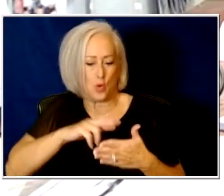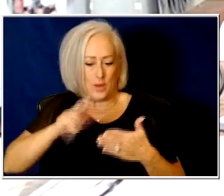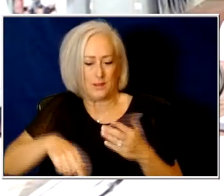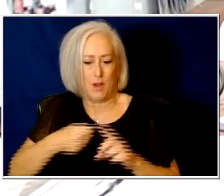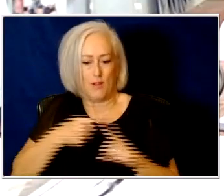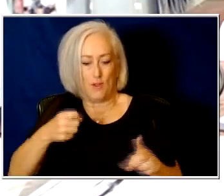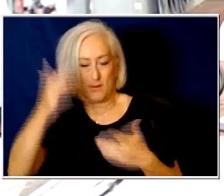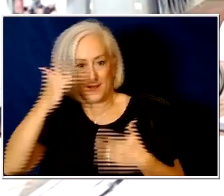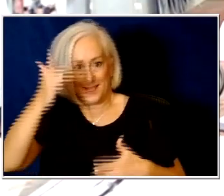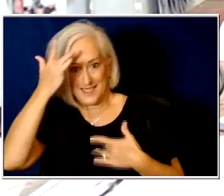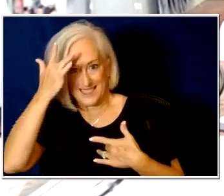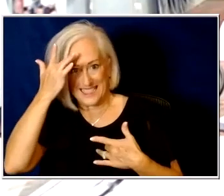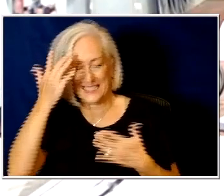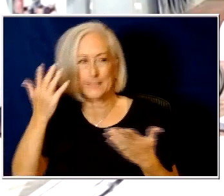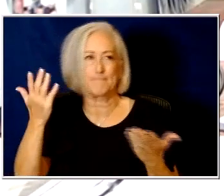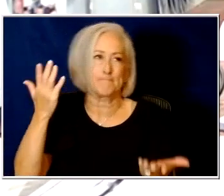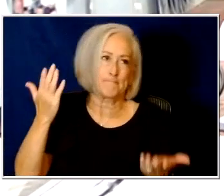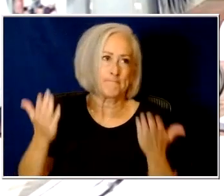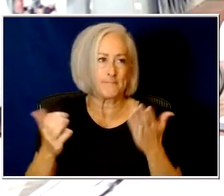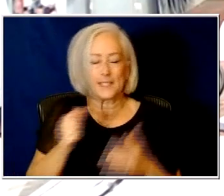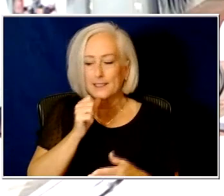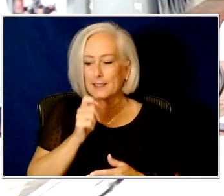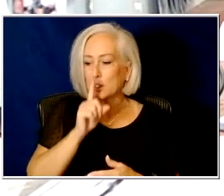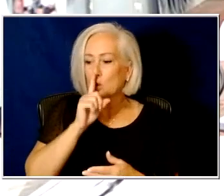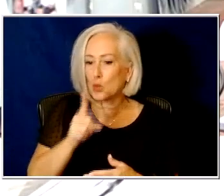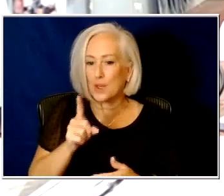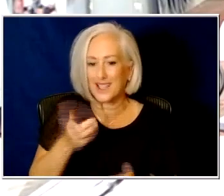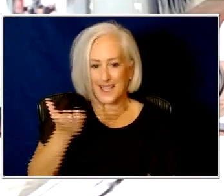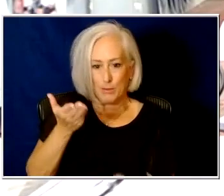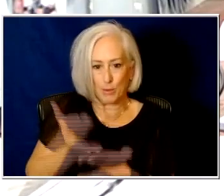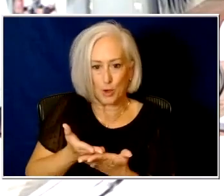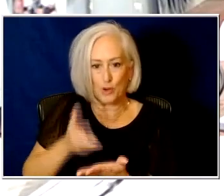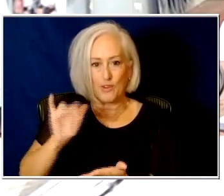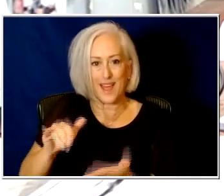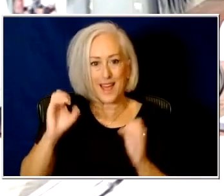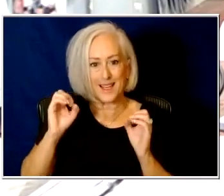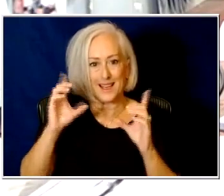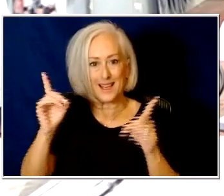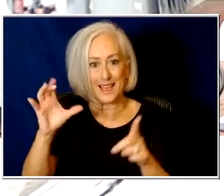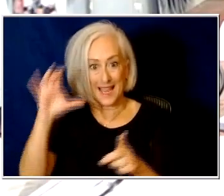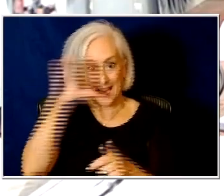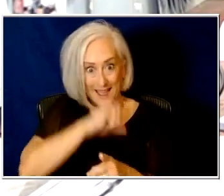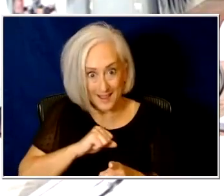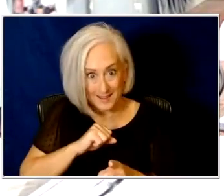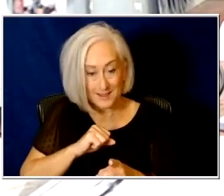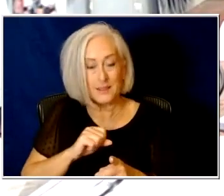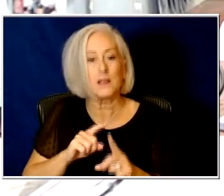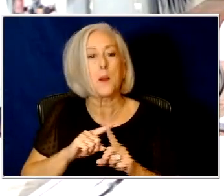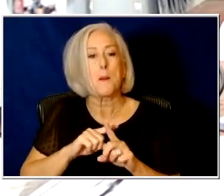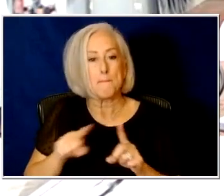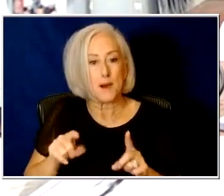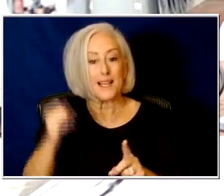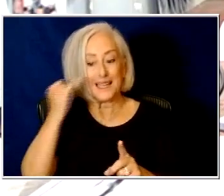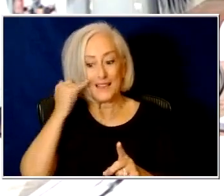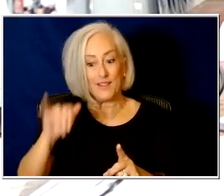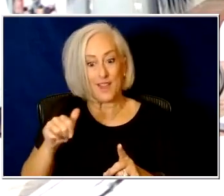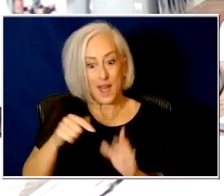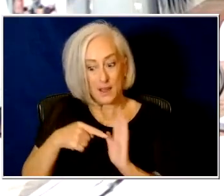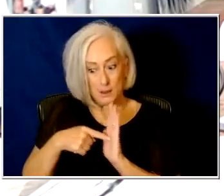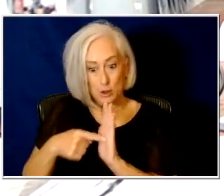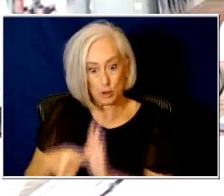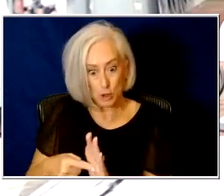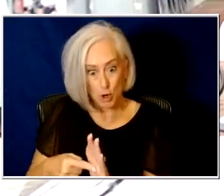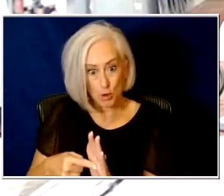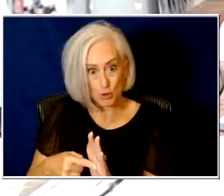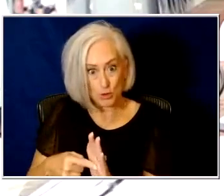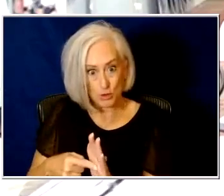amyloid hypothesis. But, if this holds up and if other, drugs that target amyloid hold up, we've spent decades testing